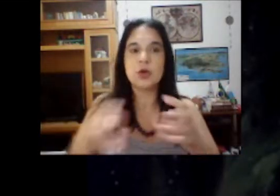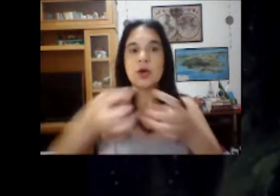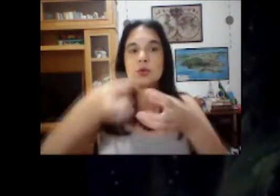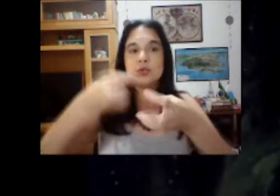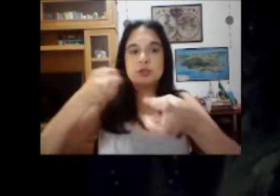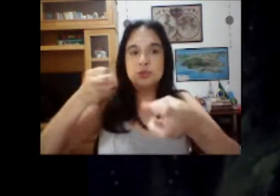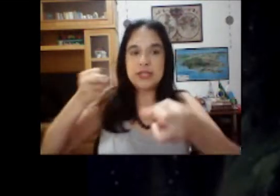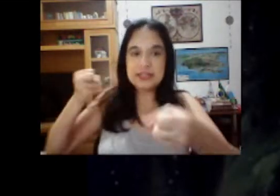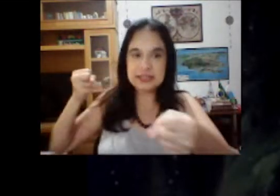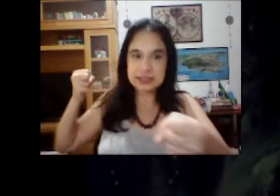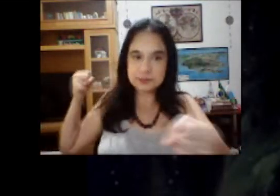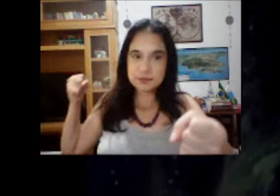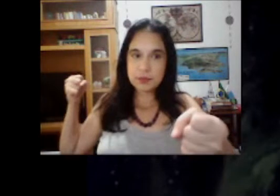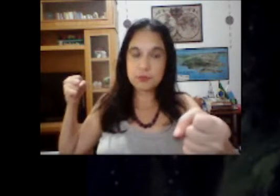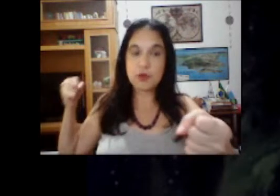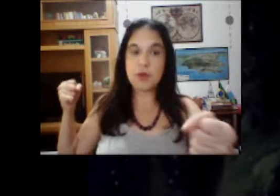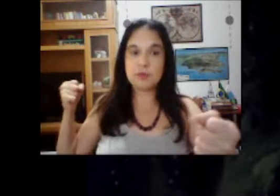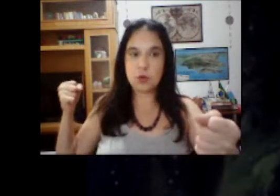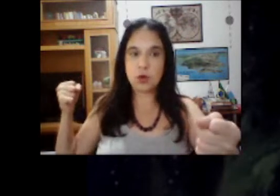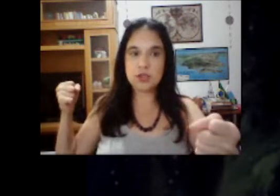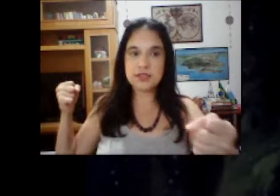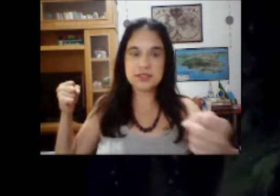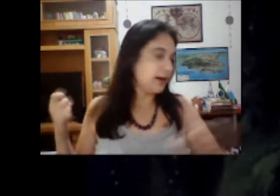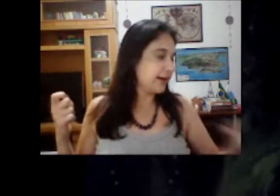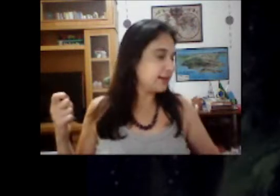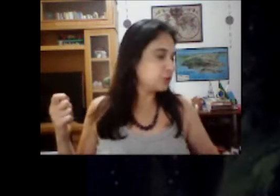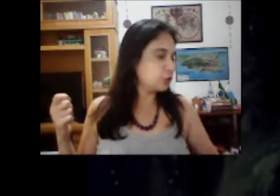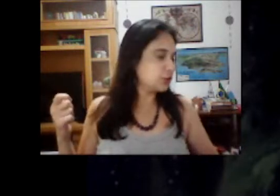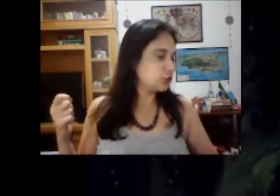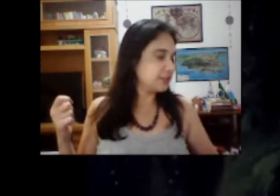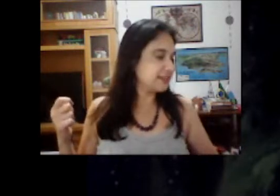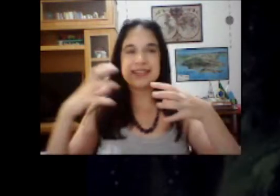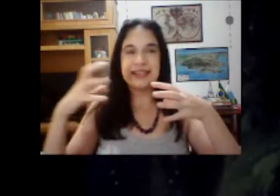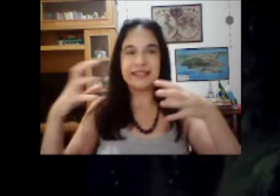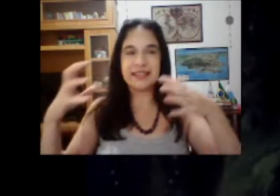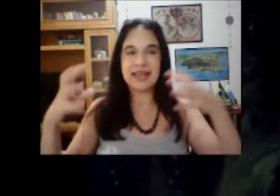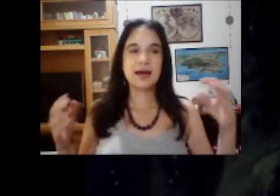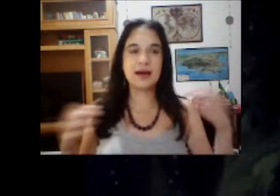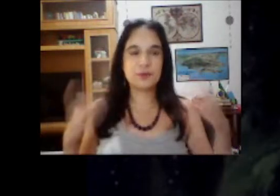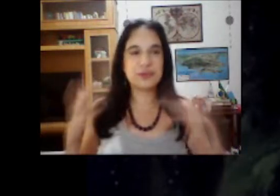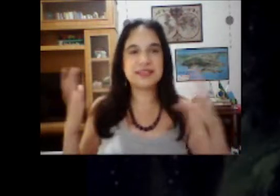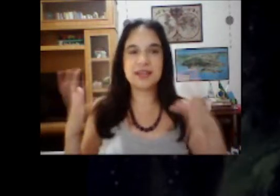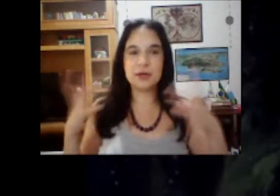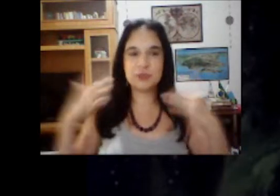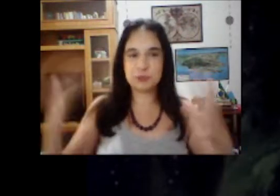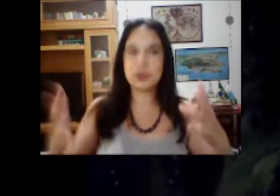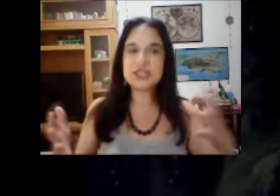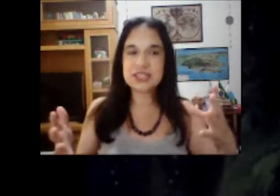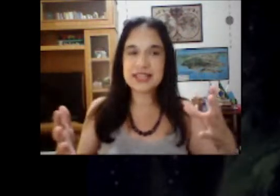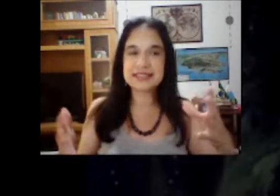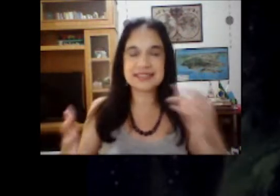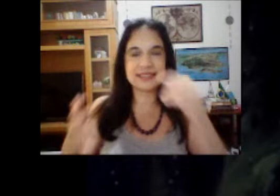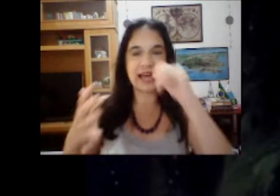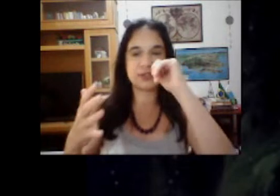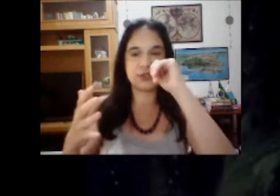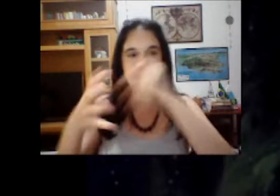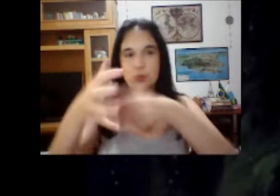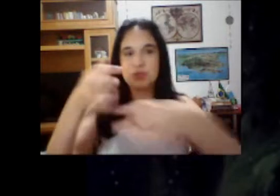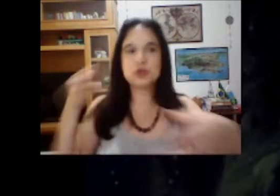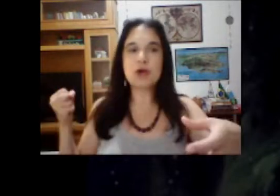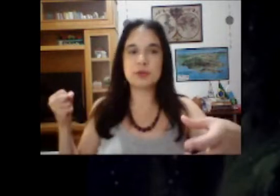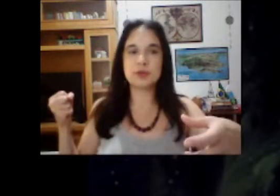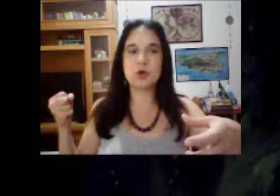to retreat from the court. And historic sources say that he had a fit of depression and decided